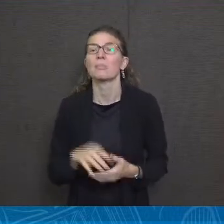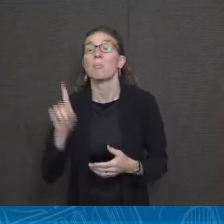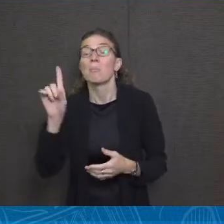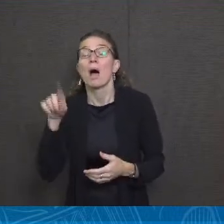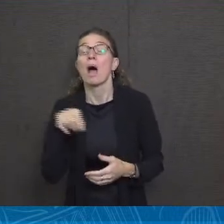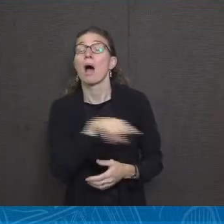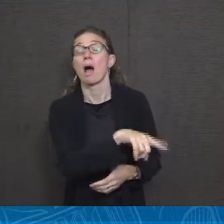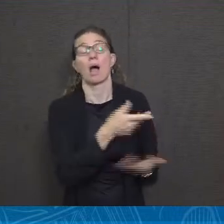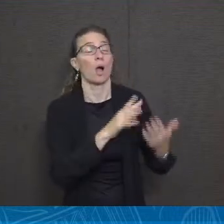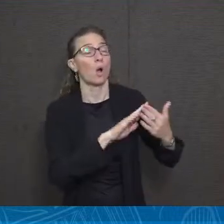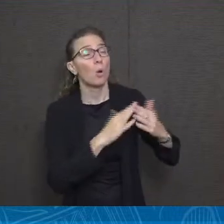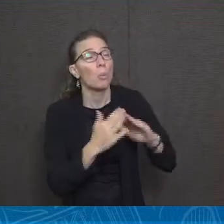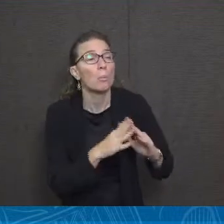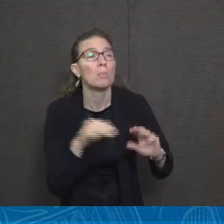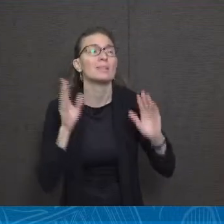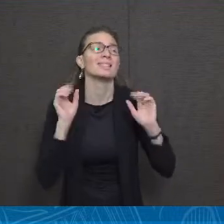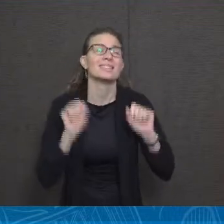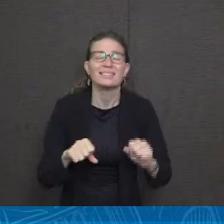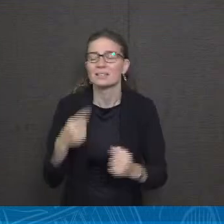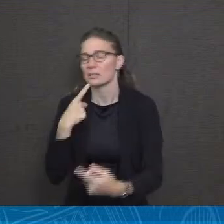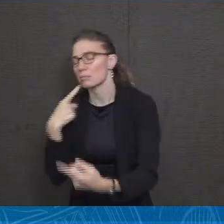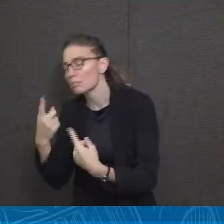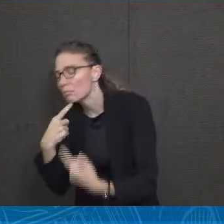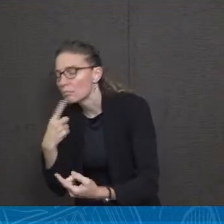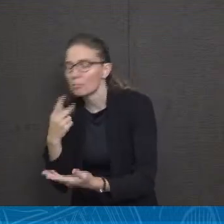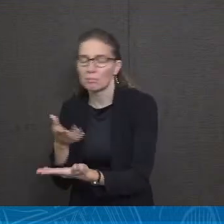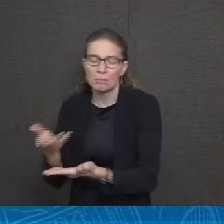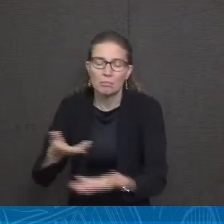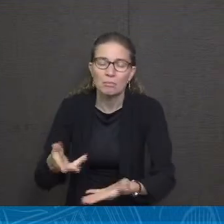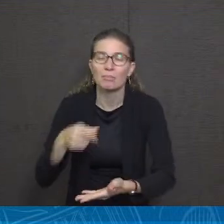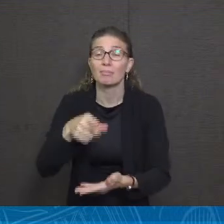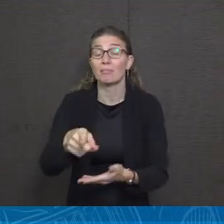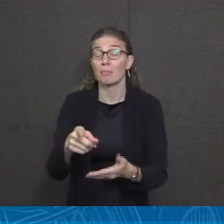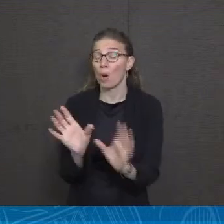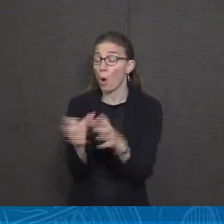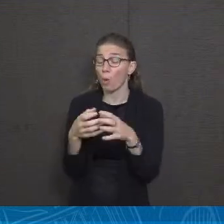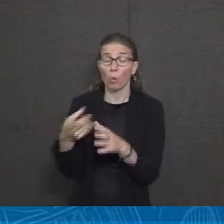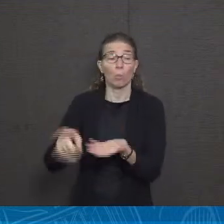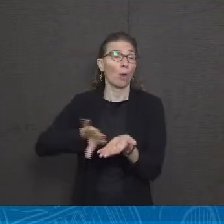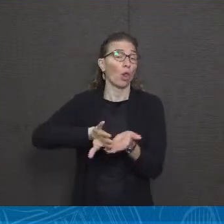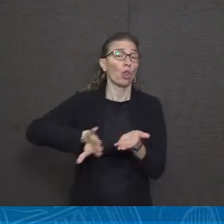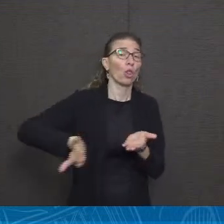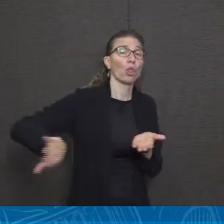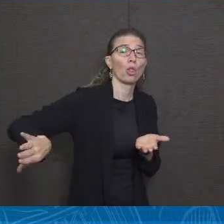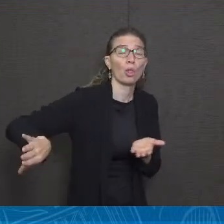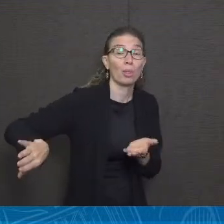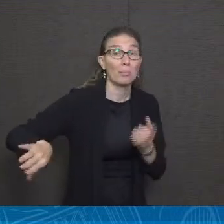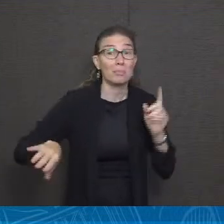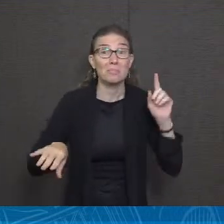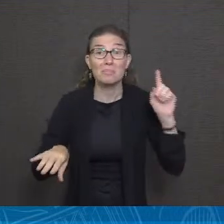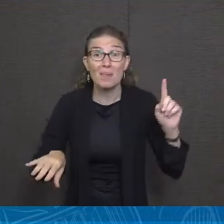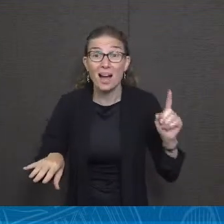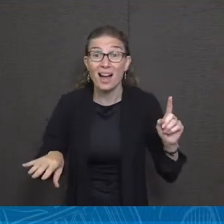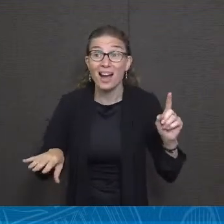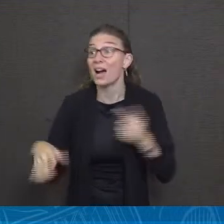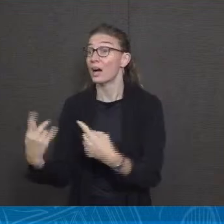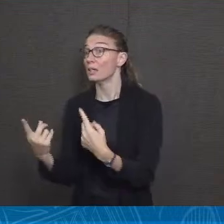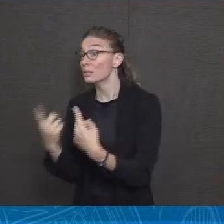and, all of these sorts of things. We talk about gender, we talk about marginalised groups. If they decide at the end of all of